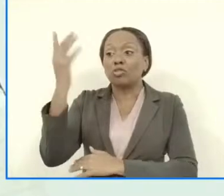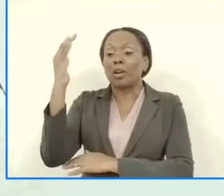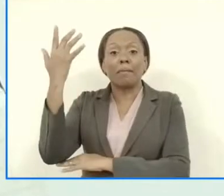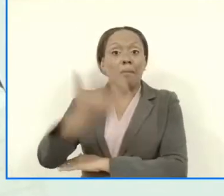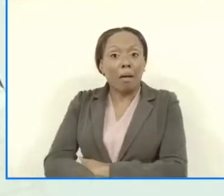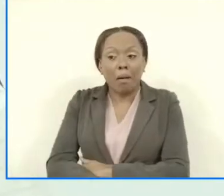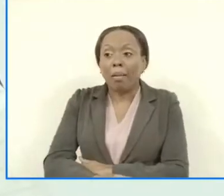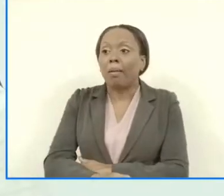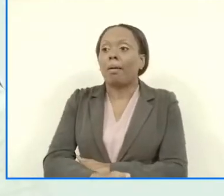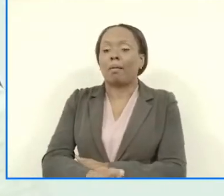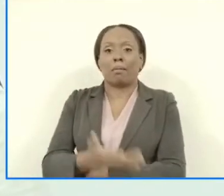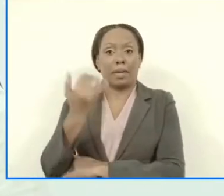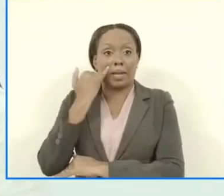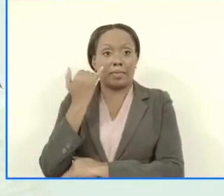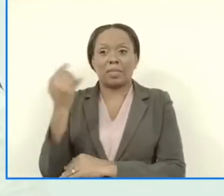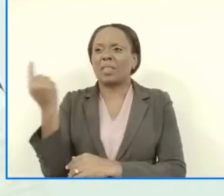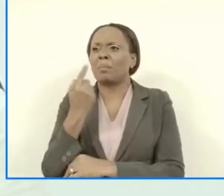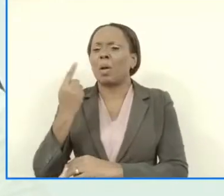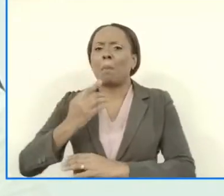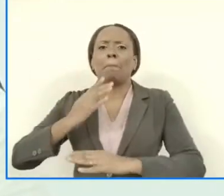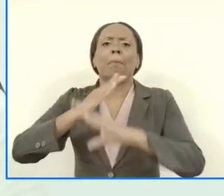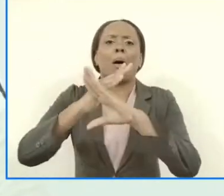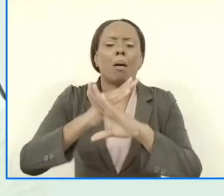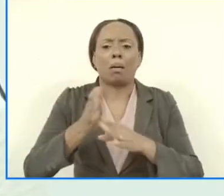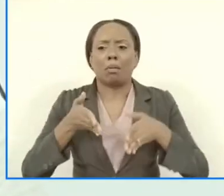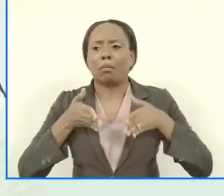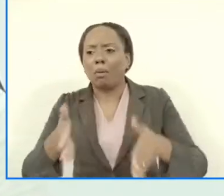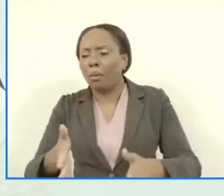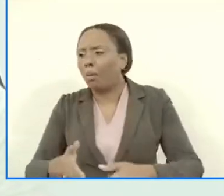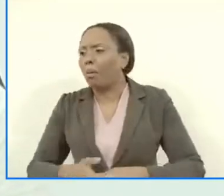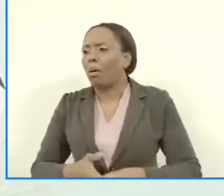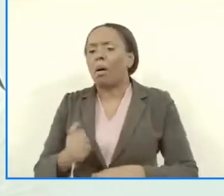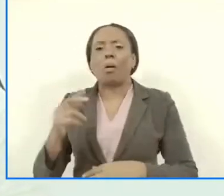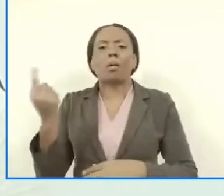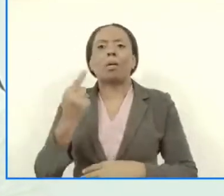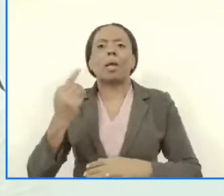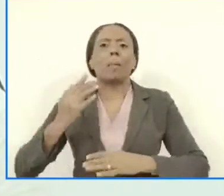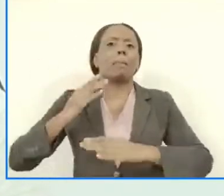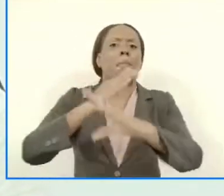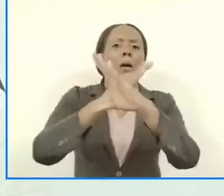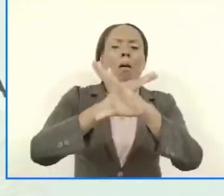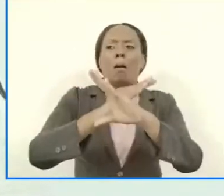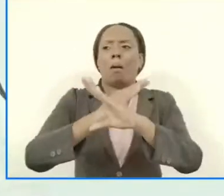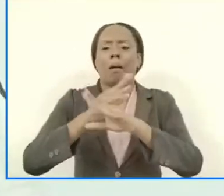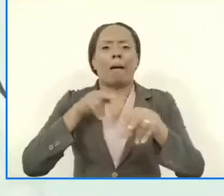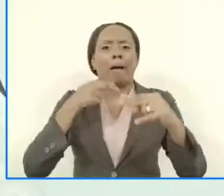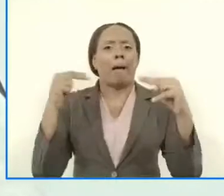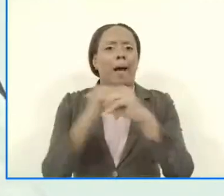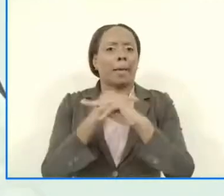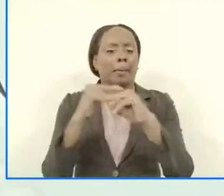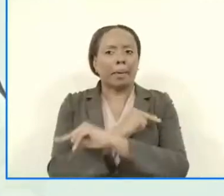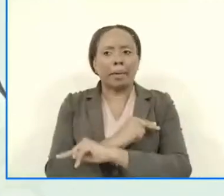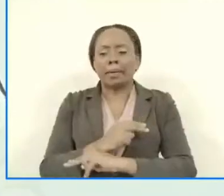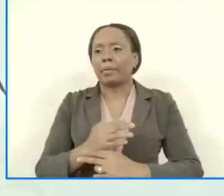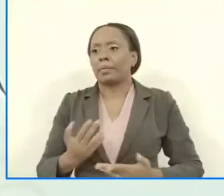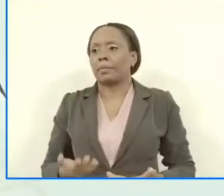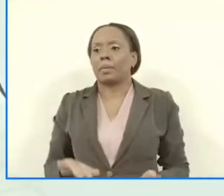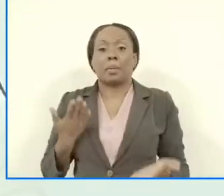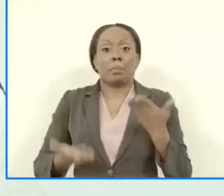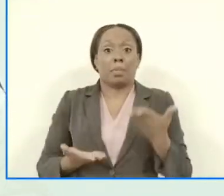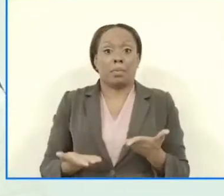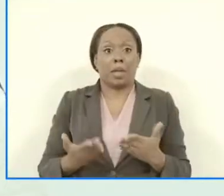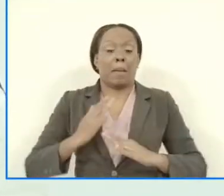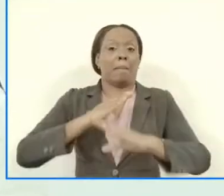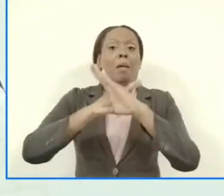debris blocking a road, a highway, please call us. It may be blocking the path into your home